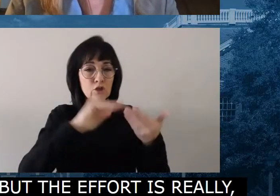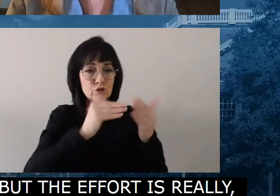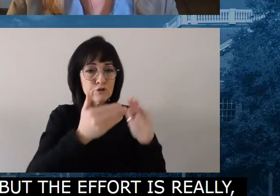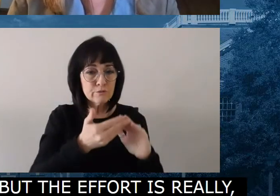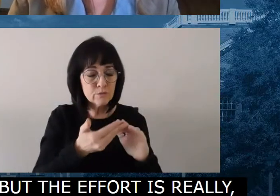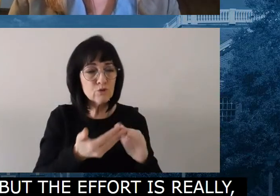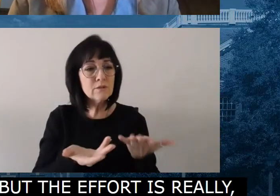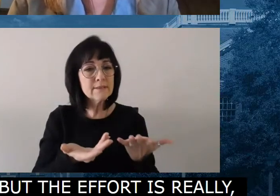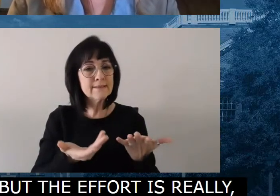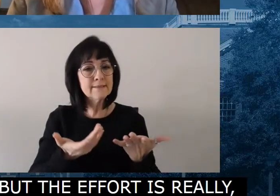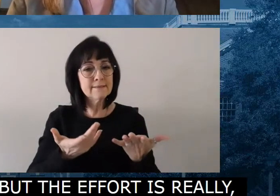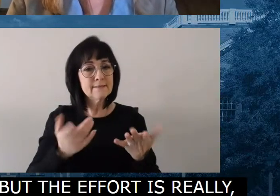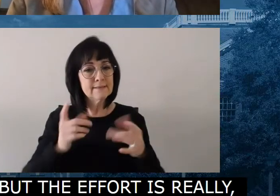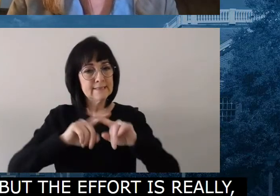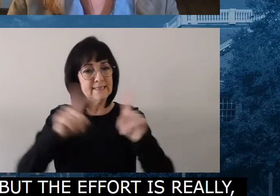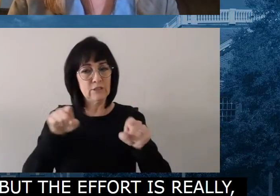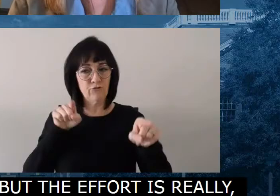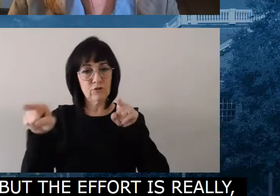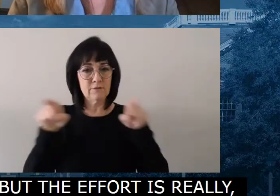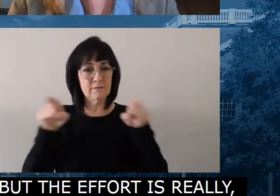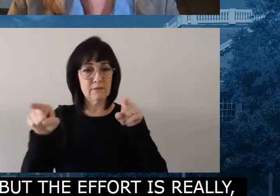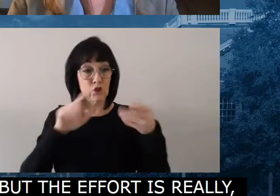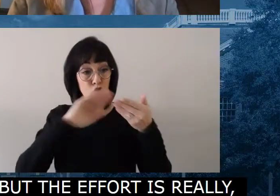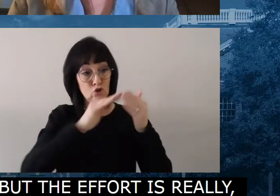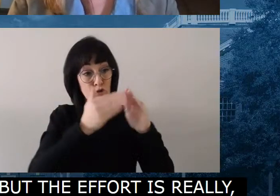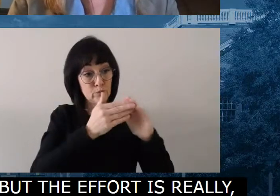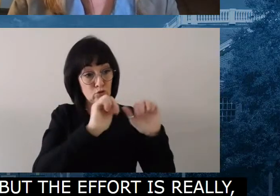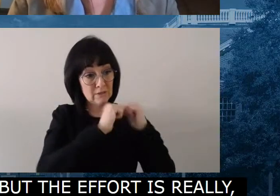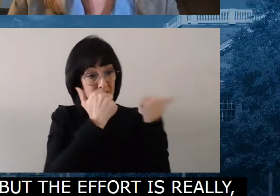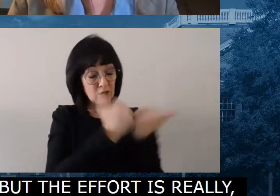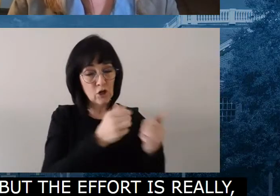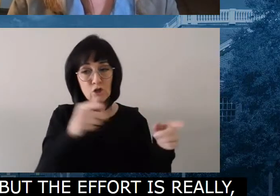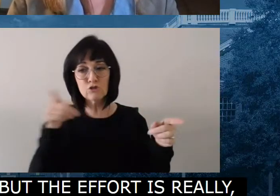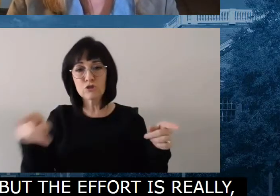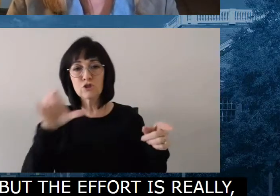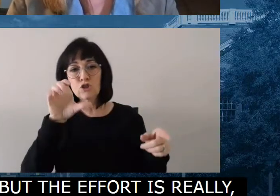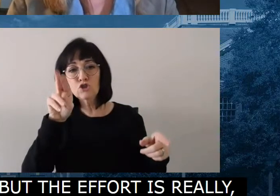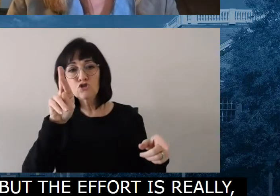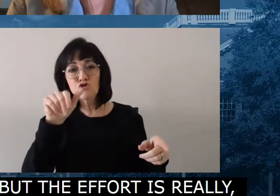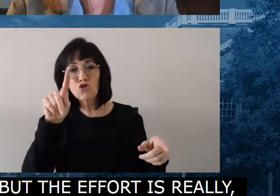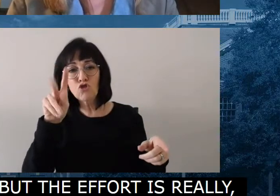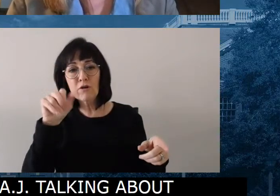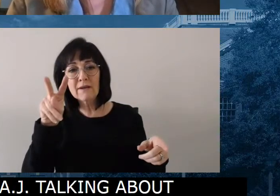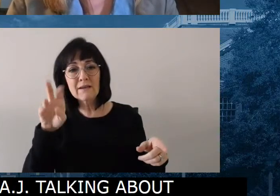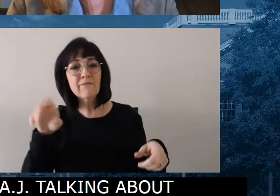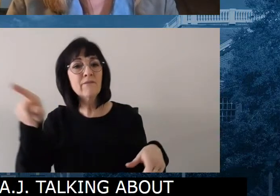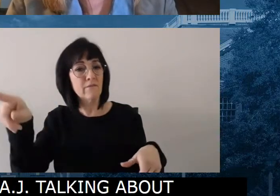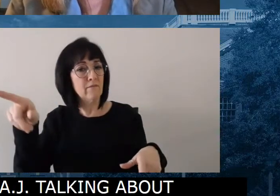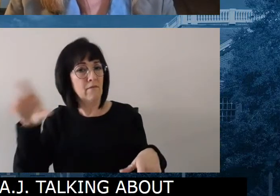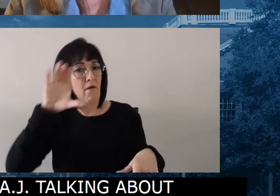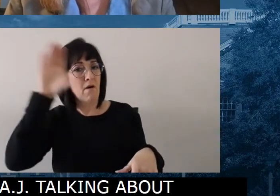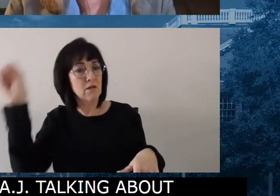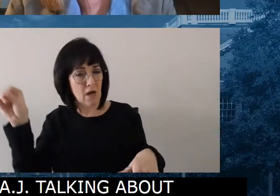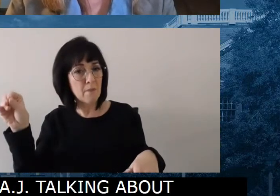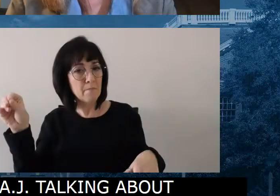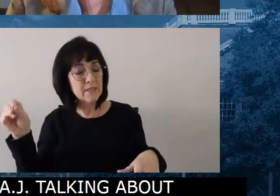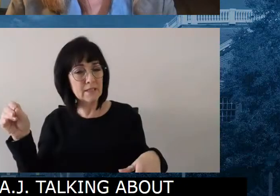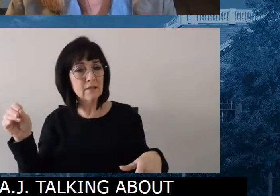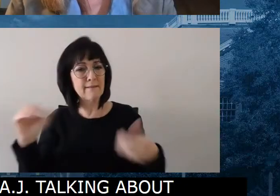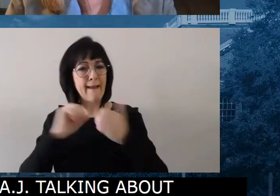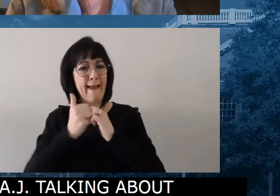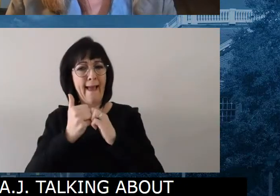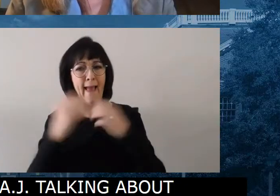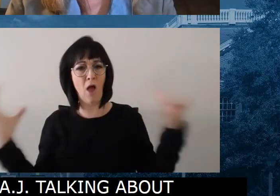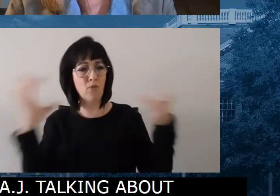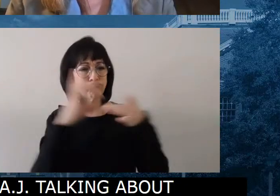capacity. Of course, that feeds in, that we feed them with the wait list. That's the best way and kind of the only way, I